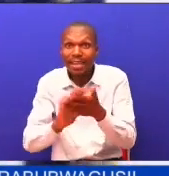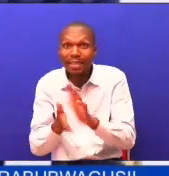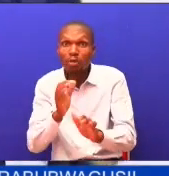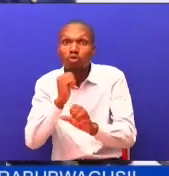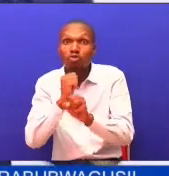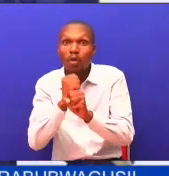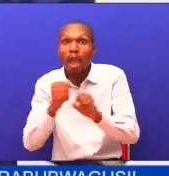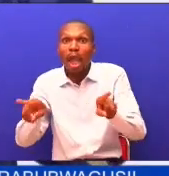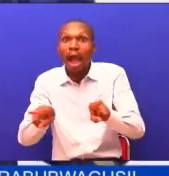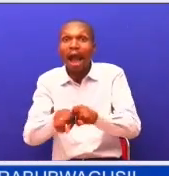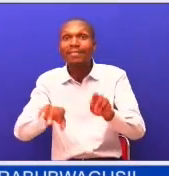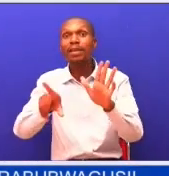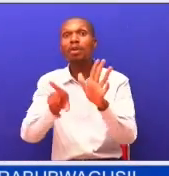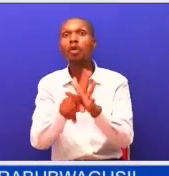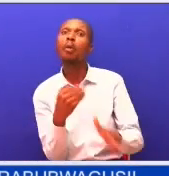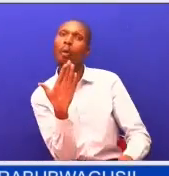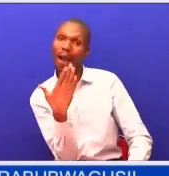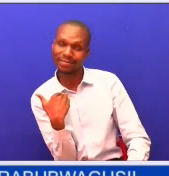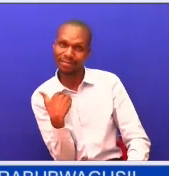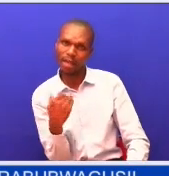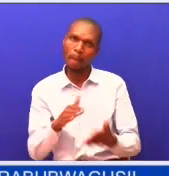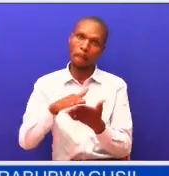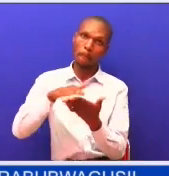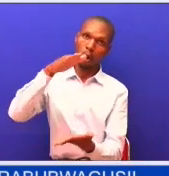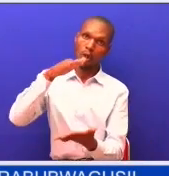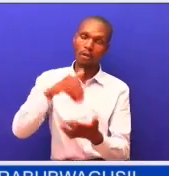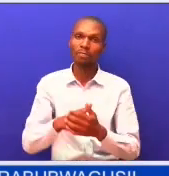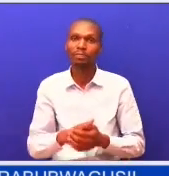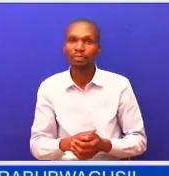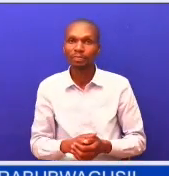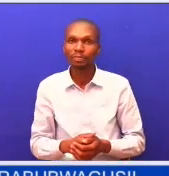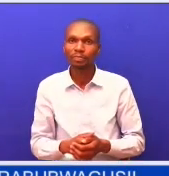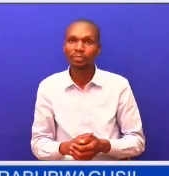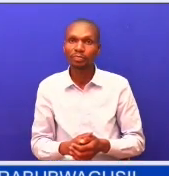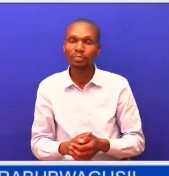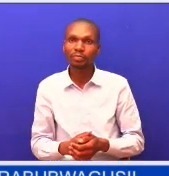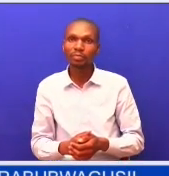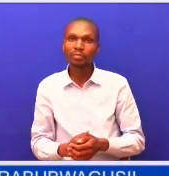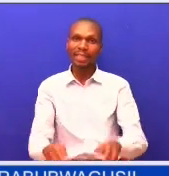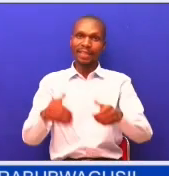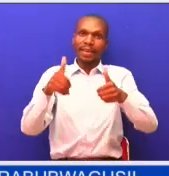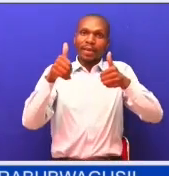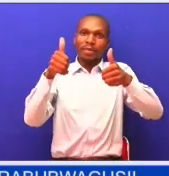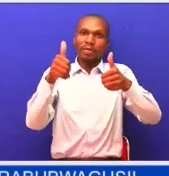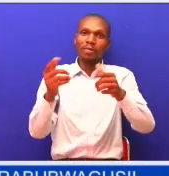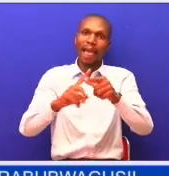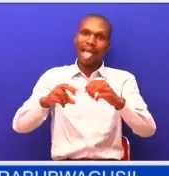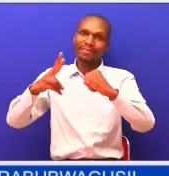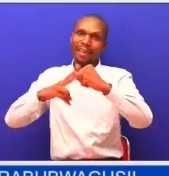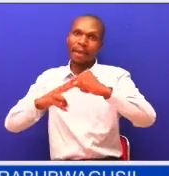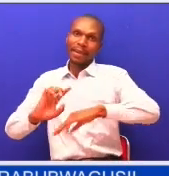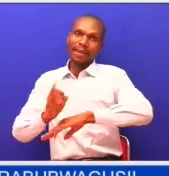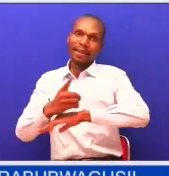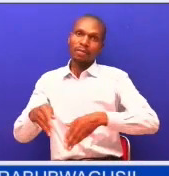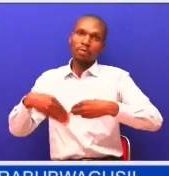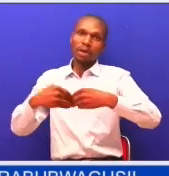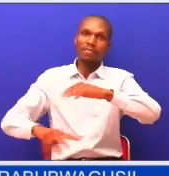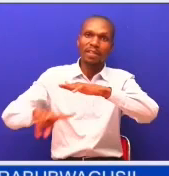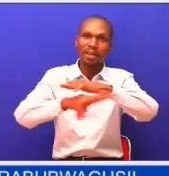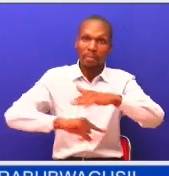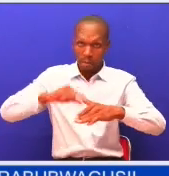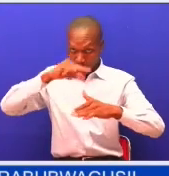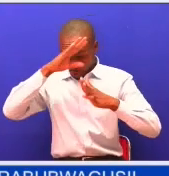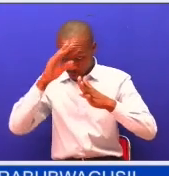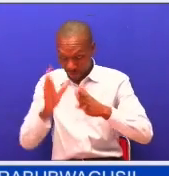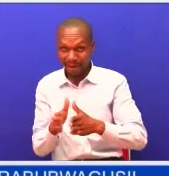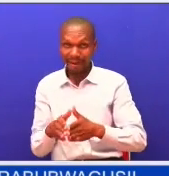what the law requires. Further, I will issue a notice of 7 days to the deputy governor,